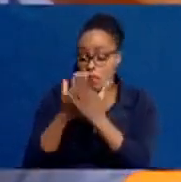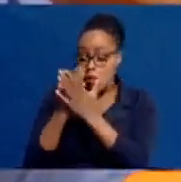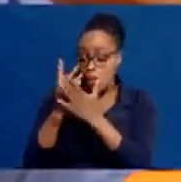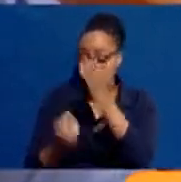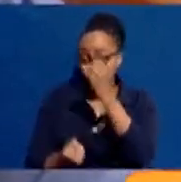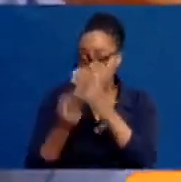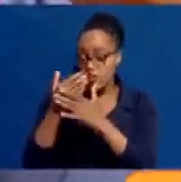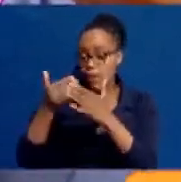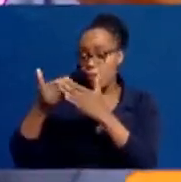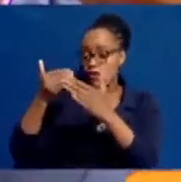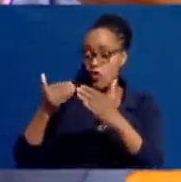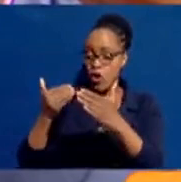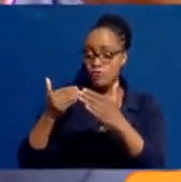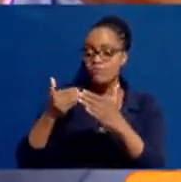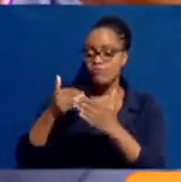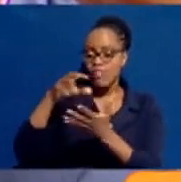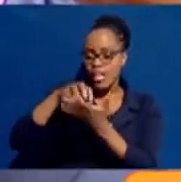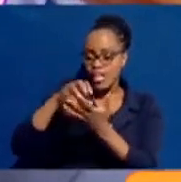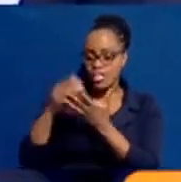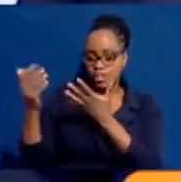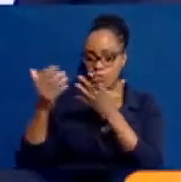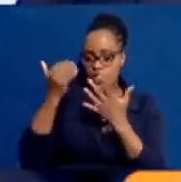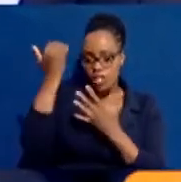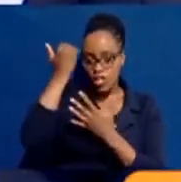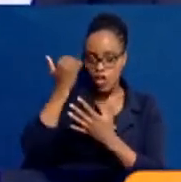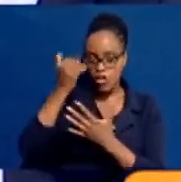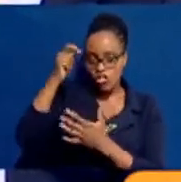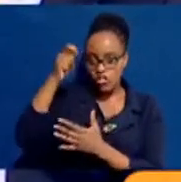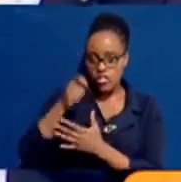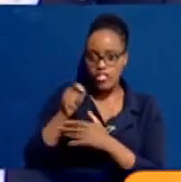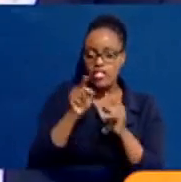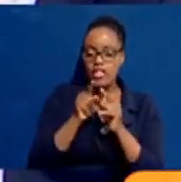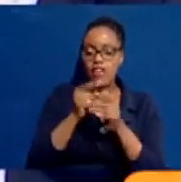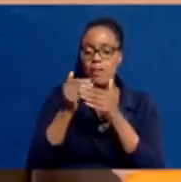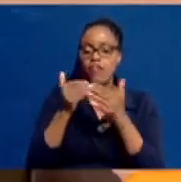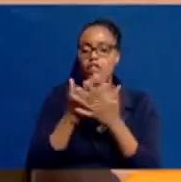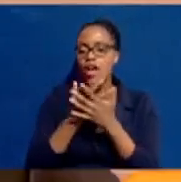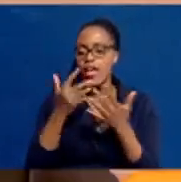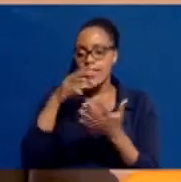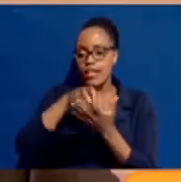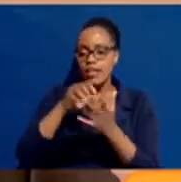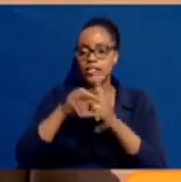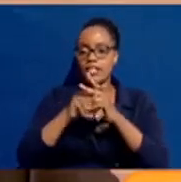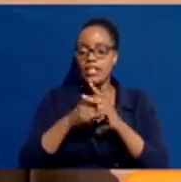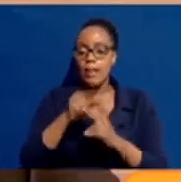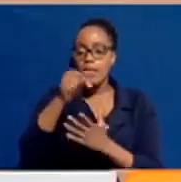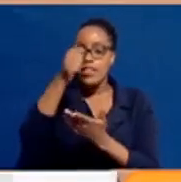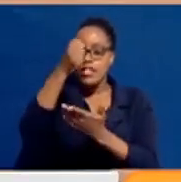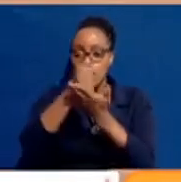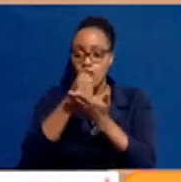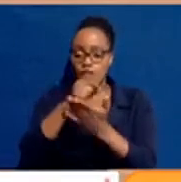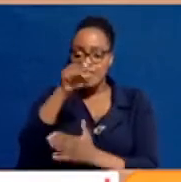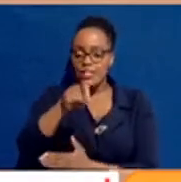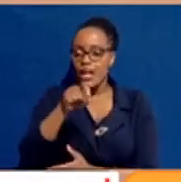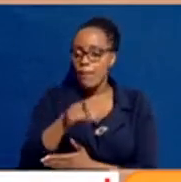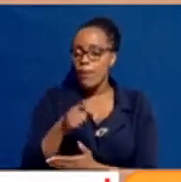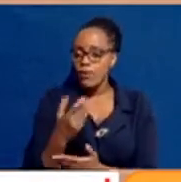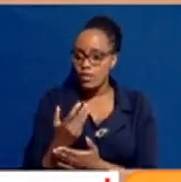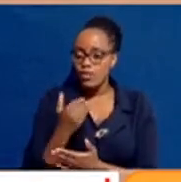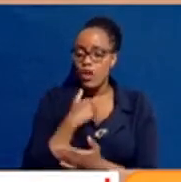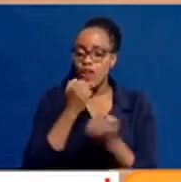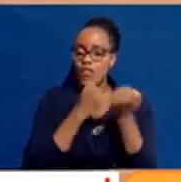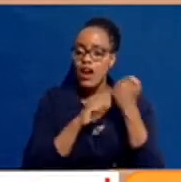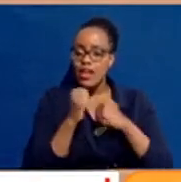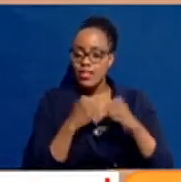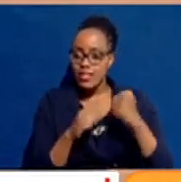Office of Pretrial Judge with a mandate to process matters before trial begins. That office should subject activities